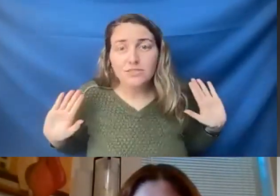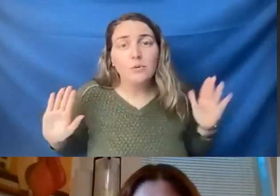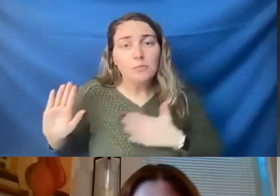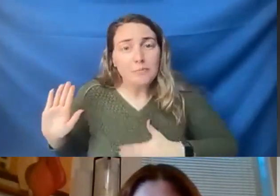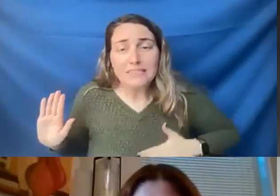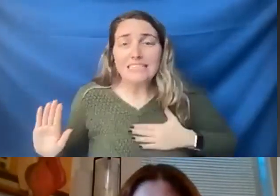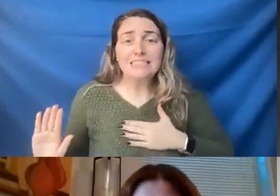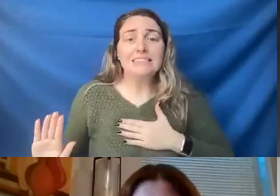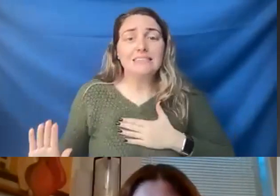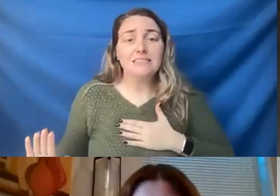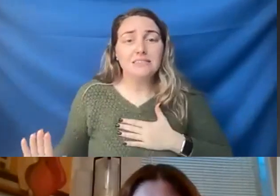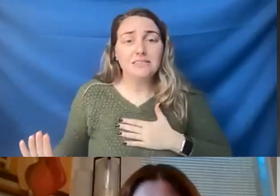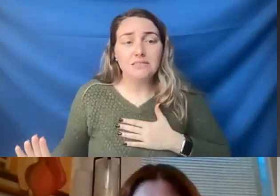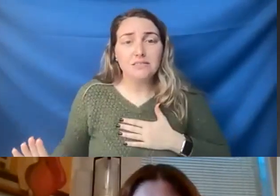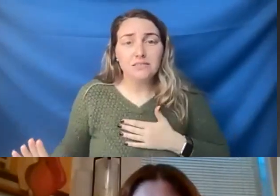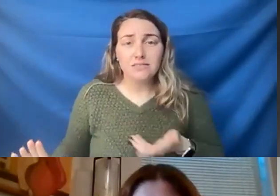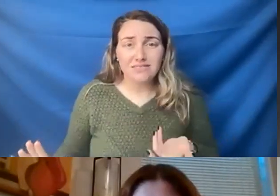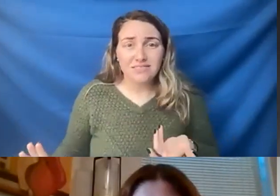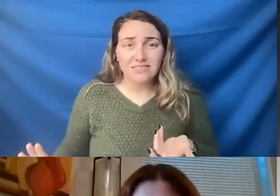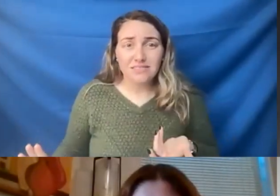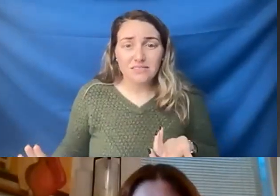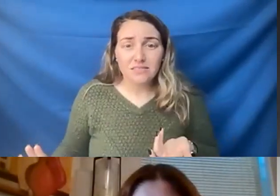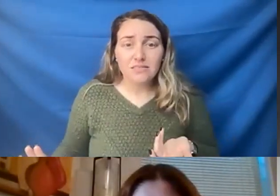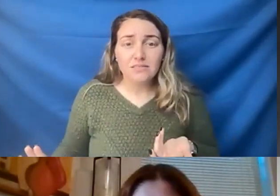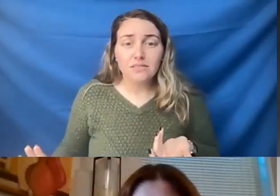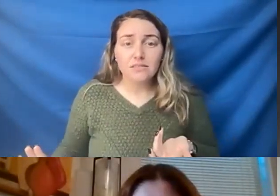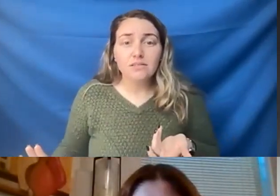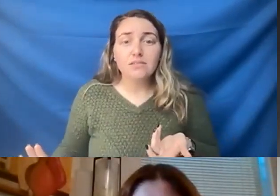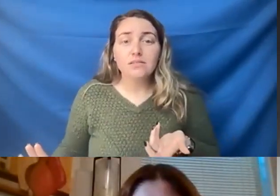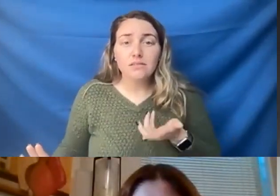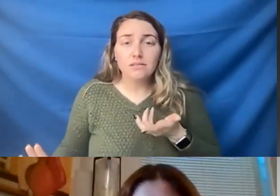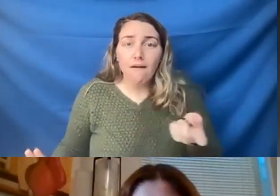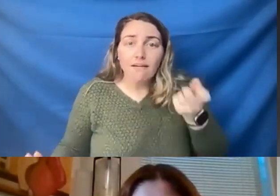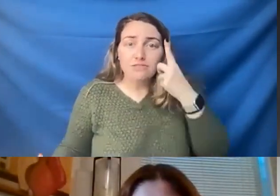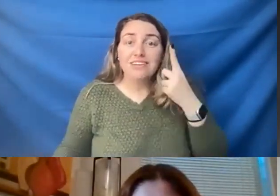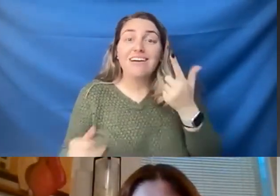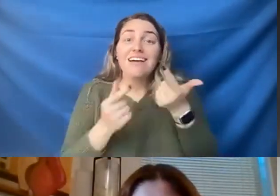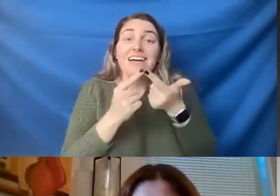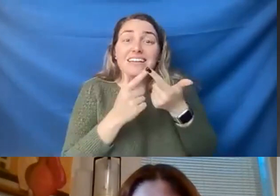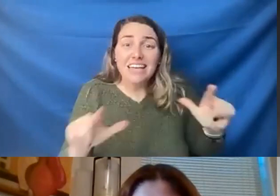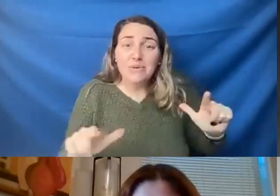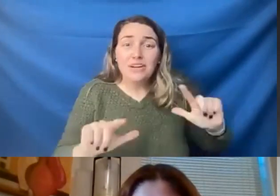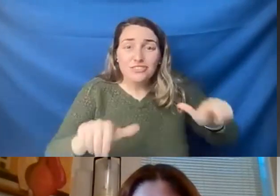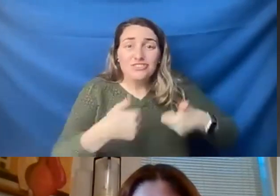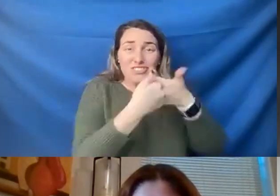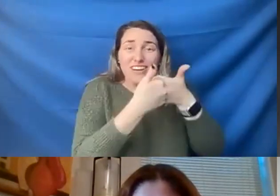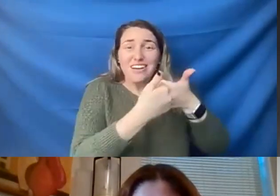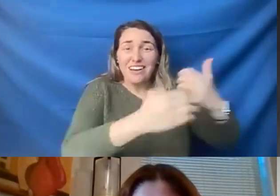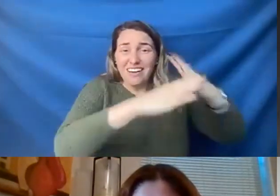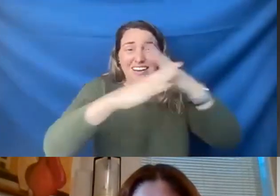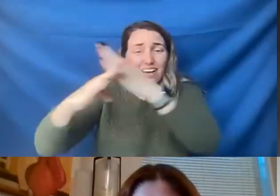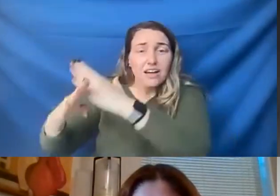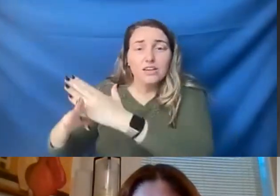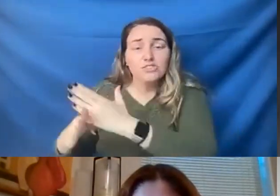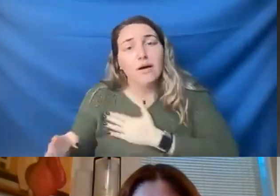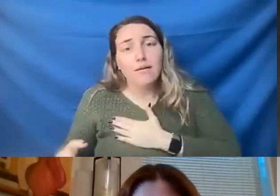please not put a lot of parts of the borough, its language barrier lacking, And I'm glad we're seeing those signs are going up